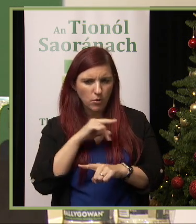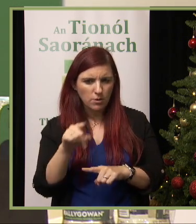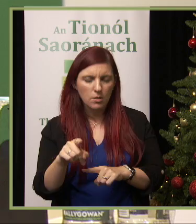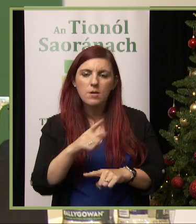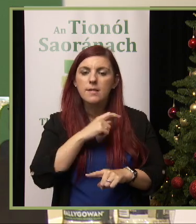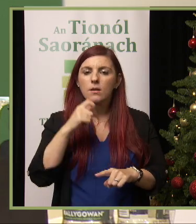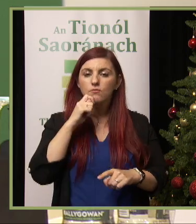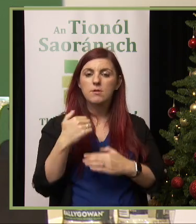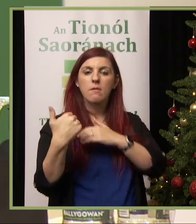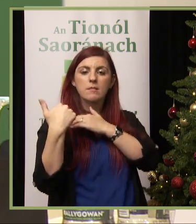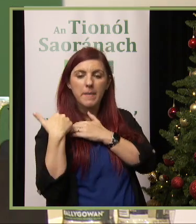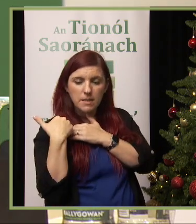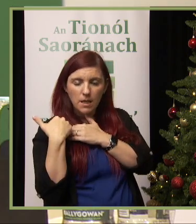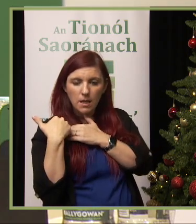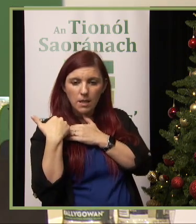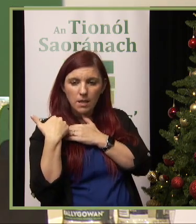in terms of